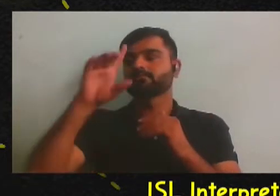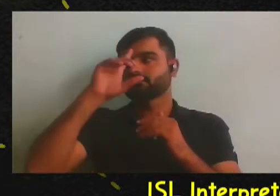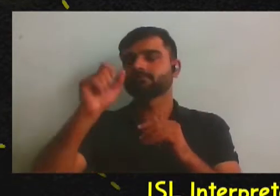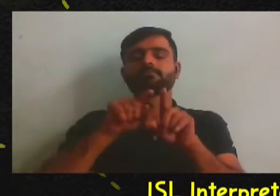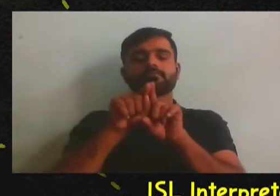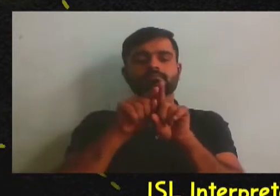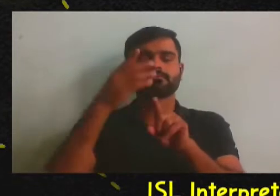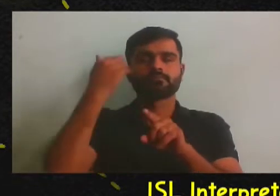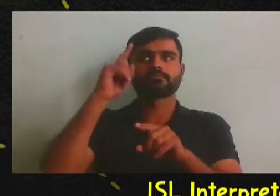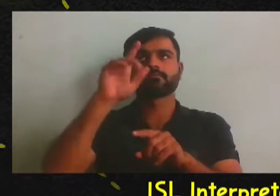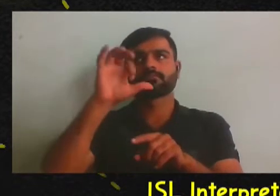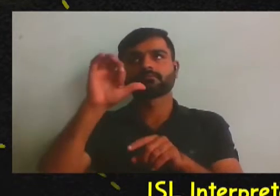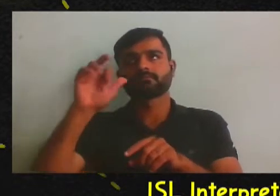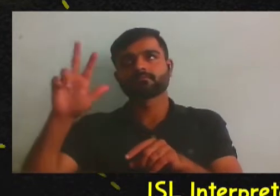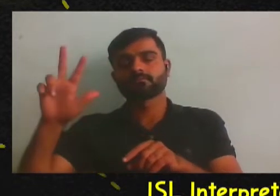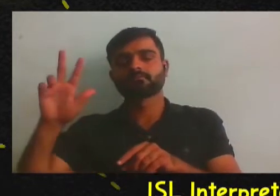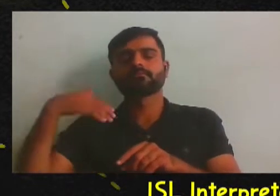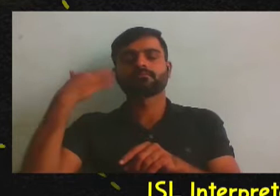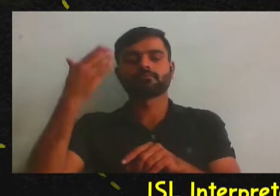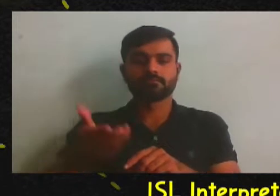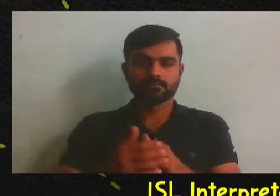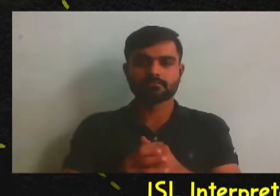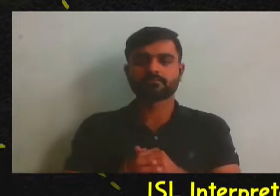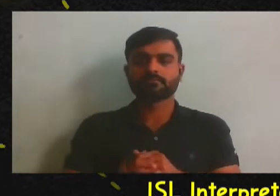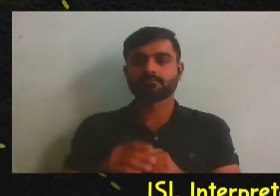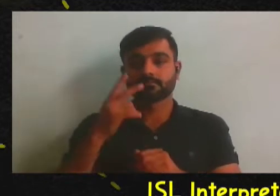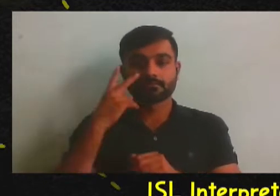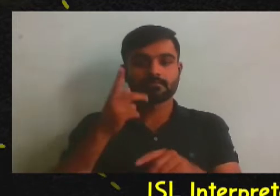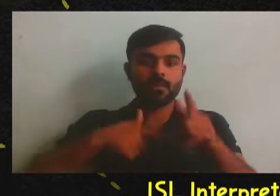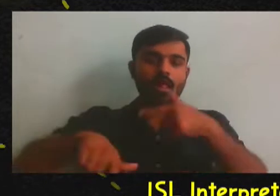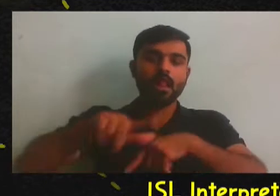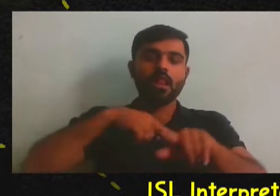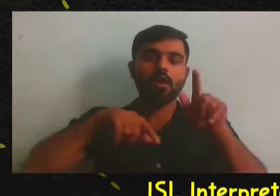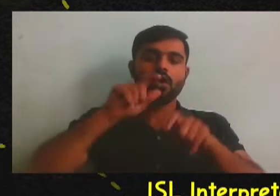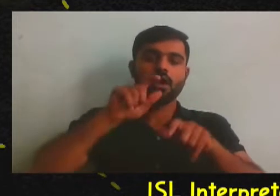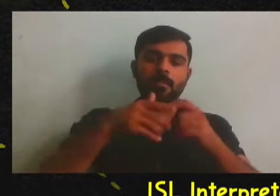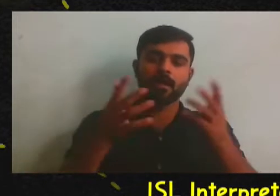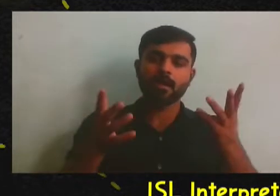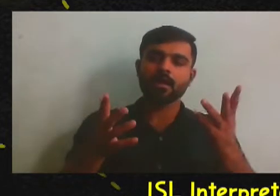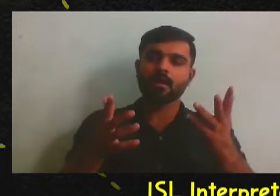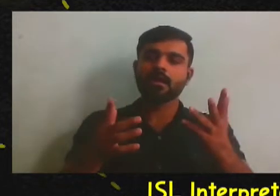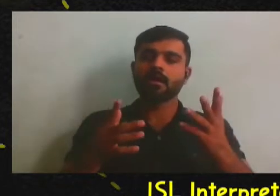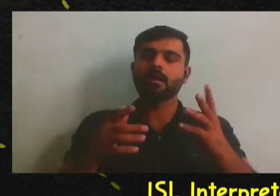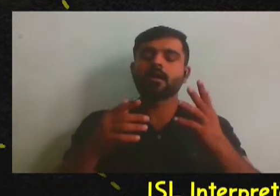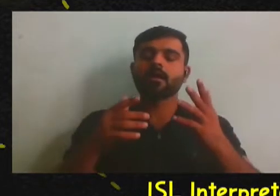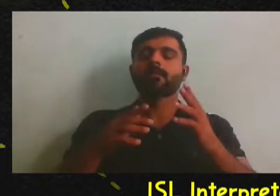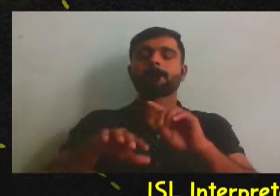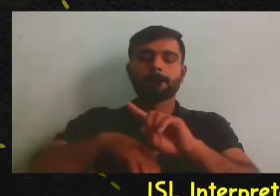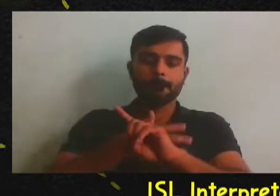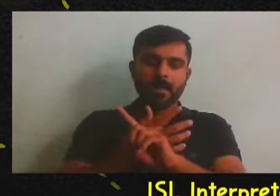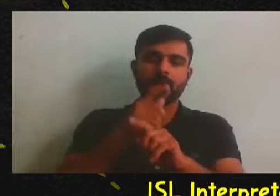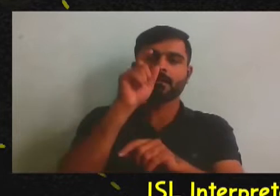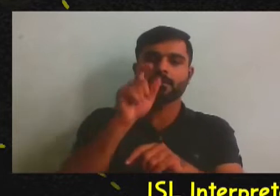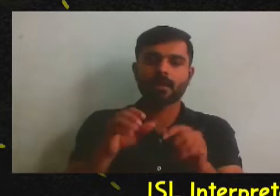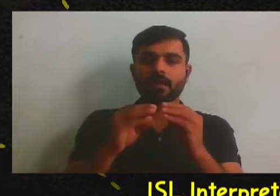from '98 when a local, for lack of a better word,